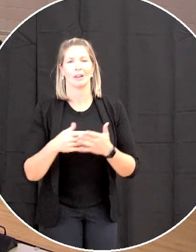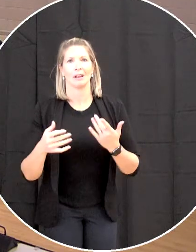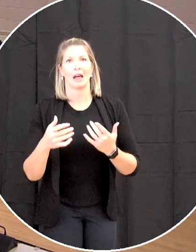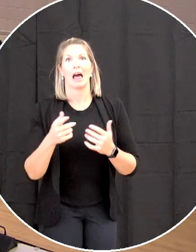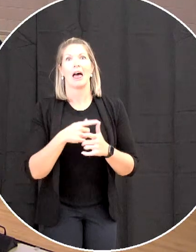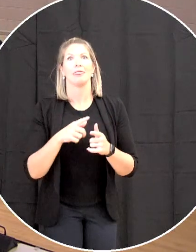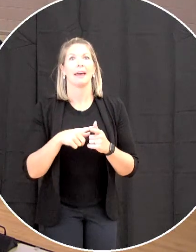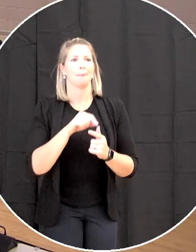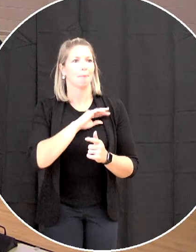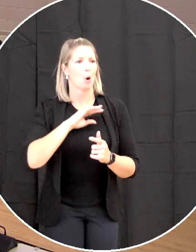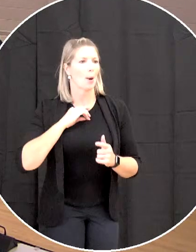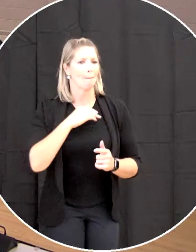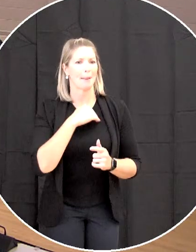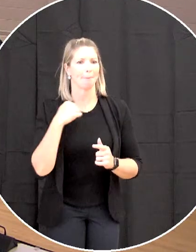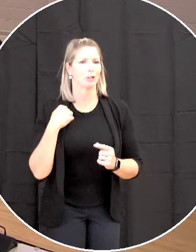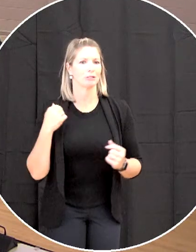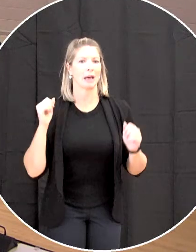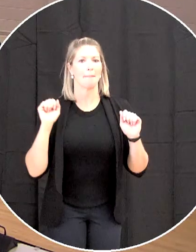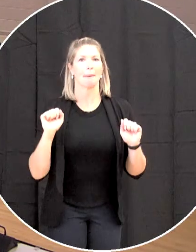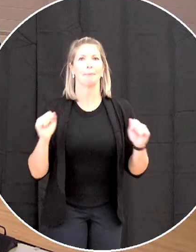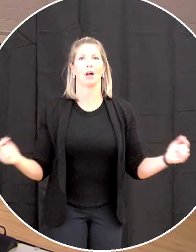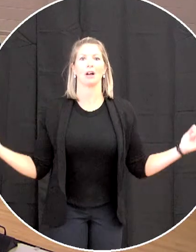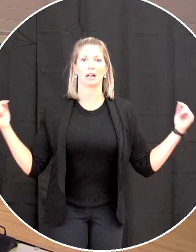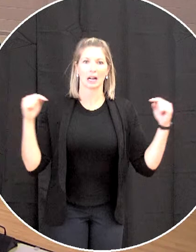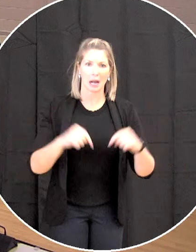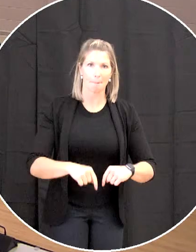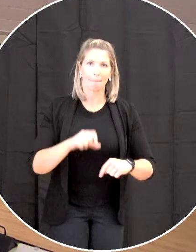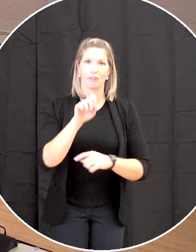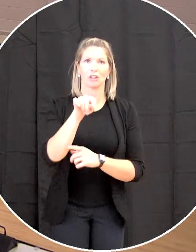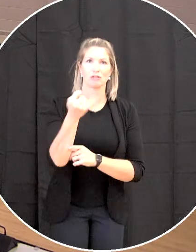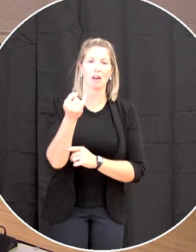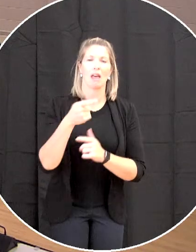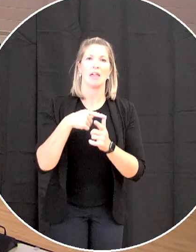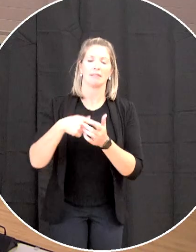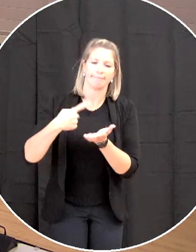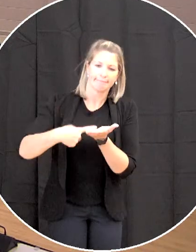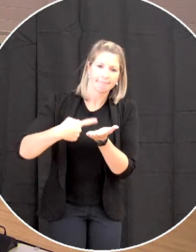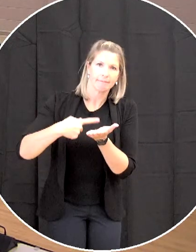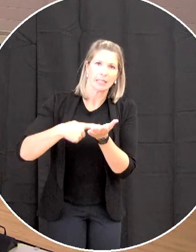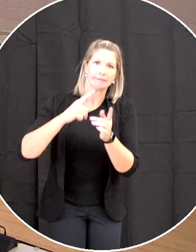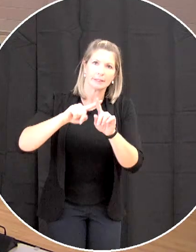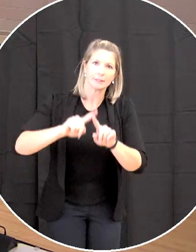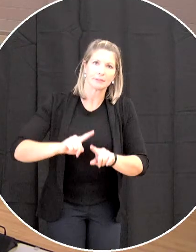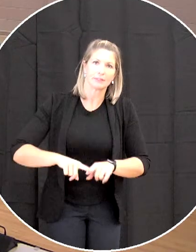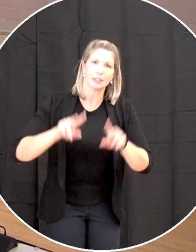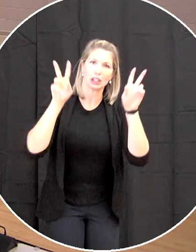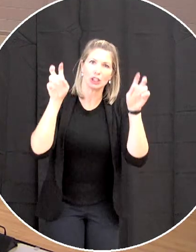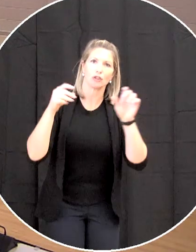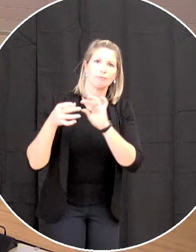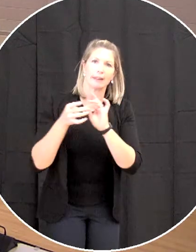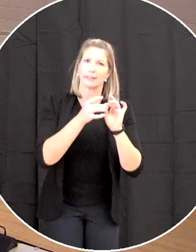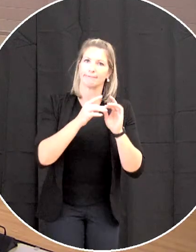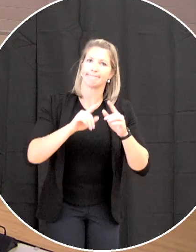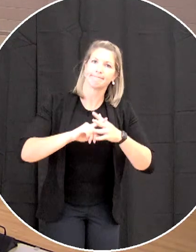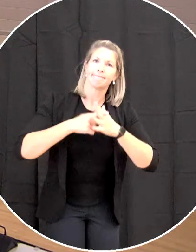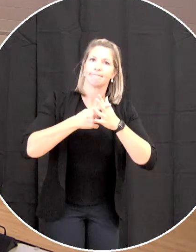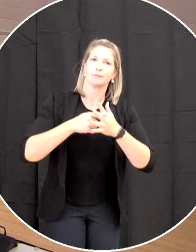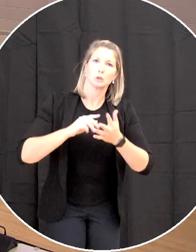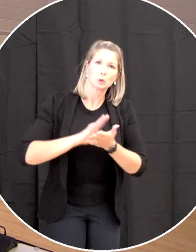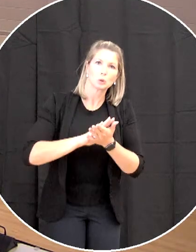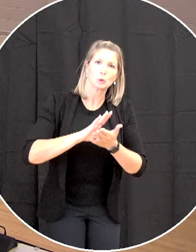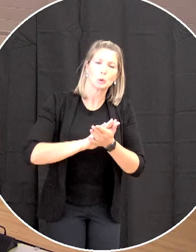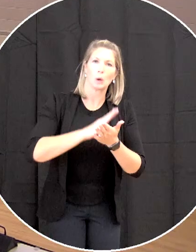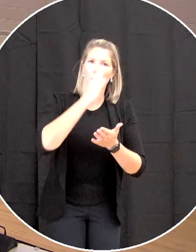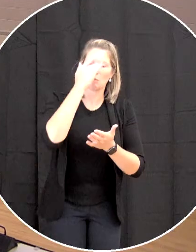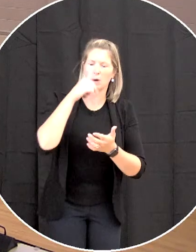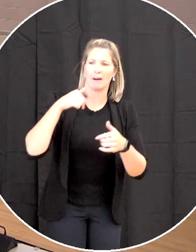St. John's and deal with the important issues that we are dealing with as it relates to the start of school and the uncertain times or the changing